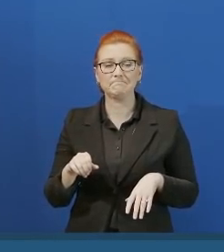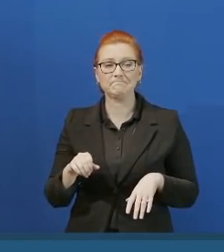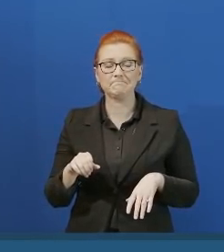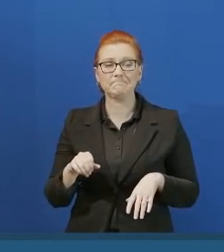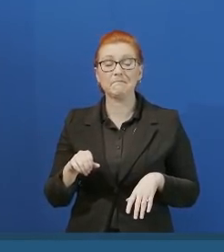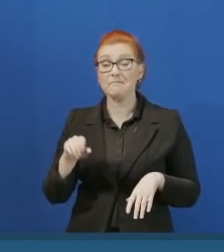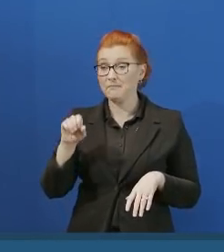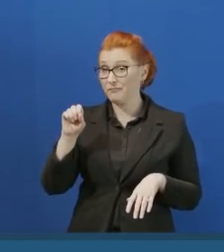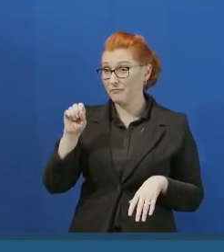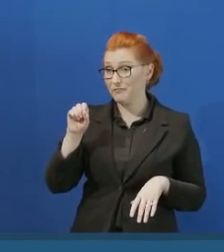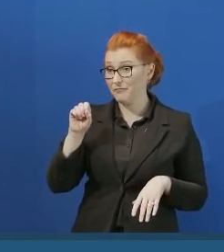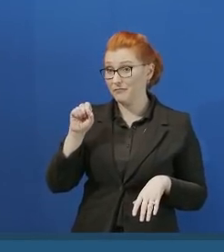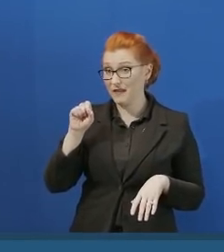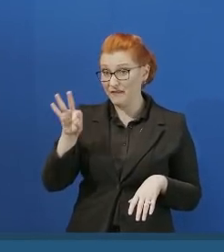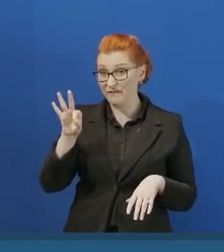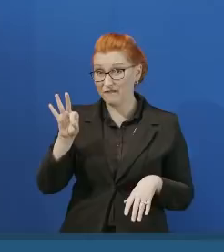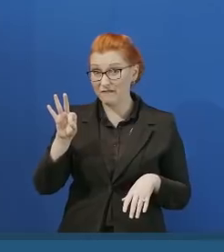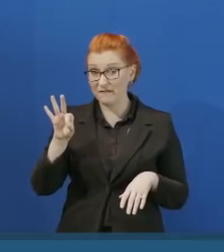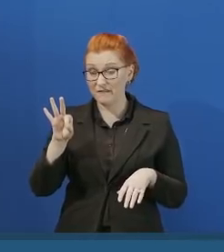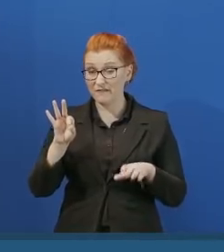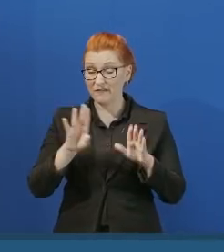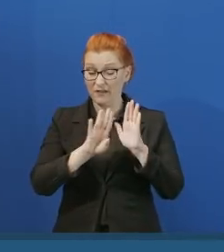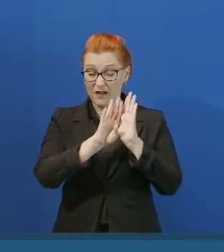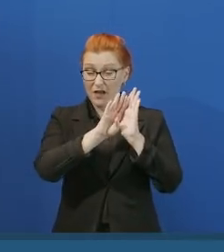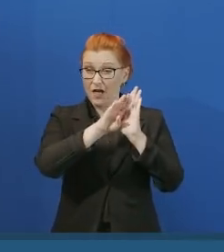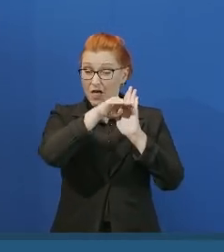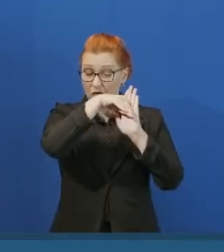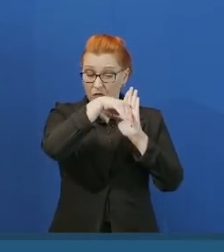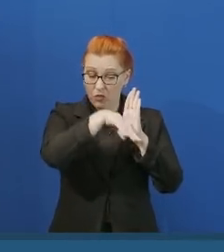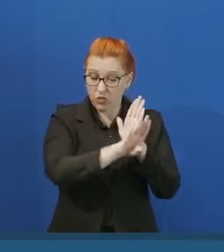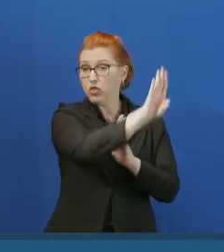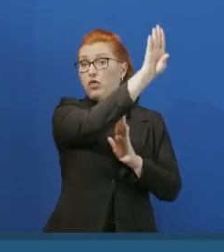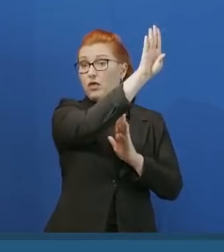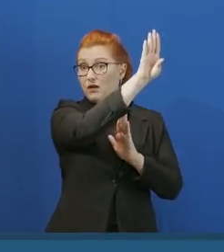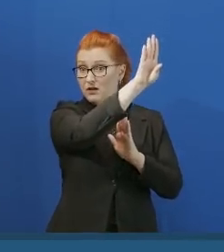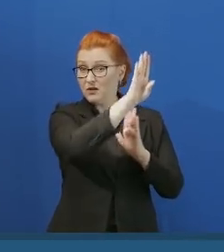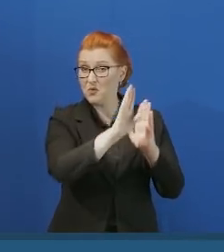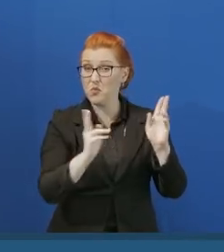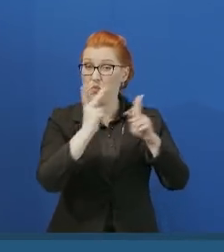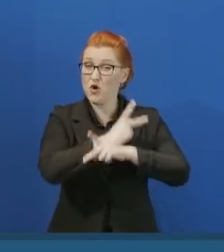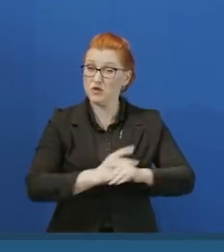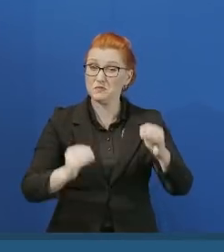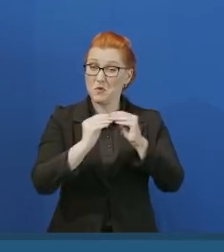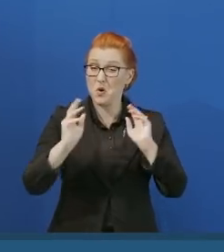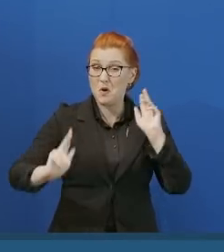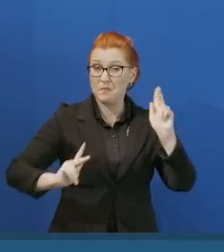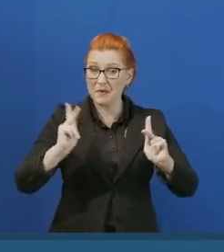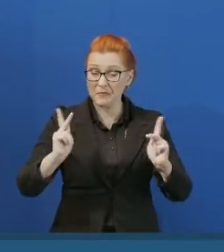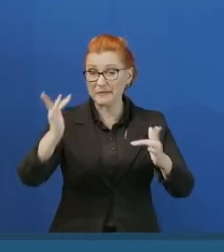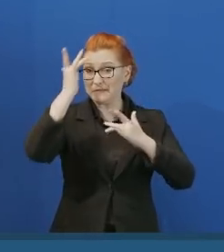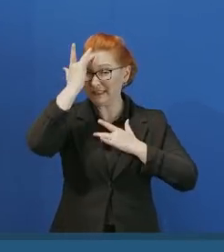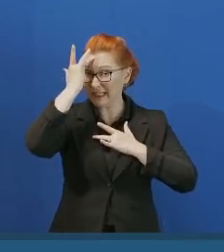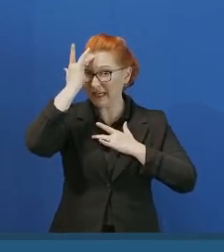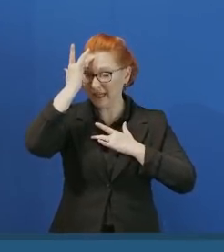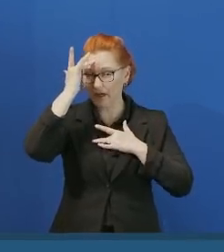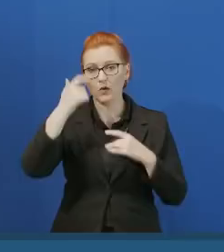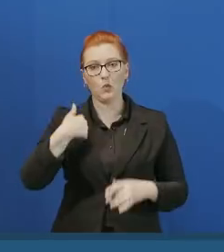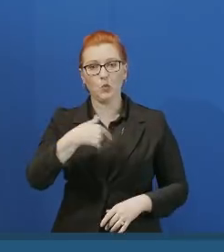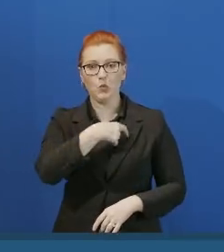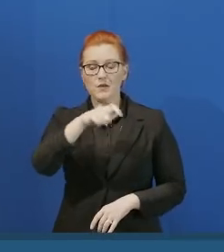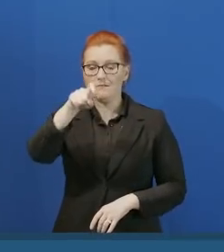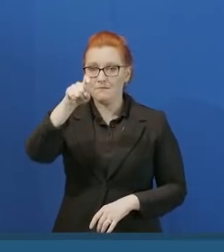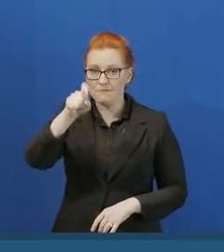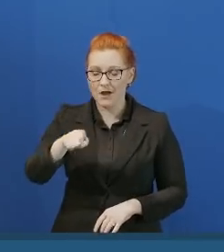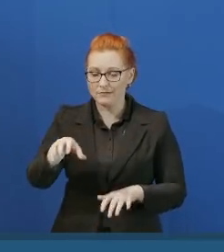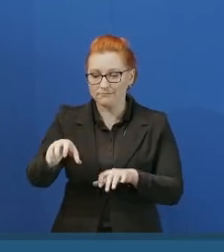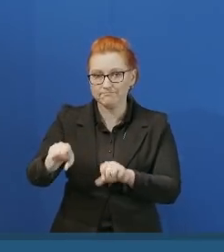If this were to come in fuller force than what we've seen, we need hospital beds for our people.